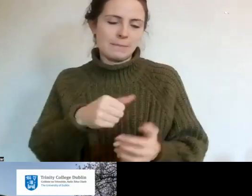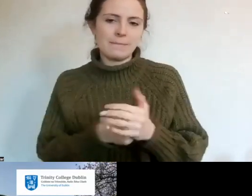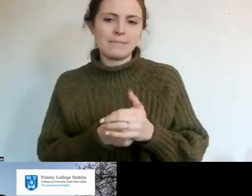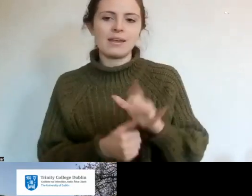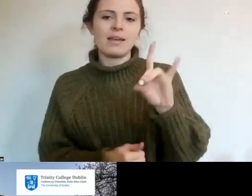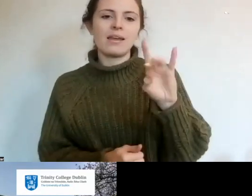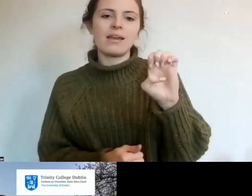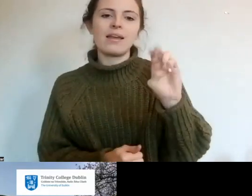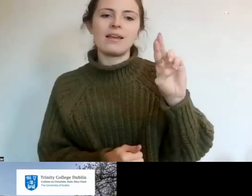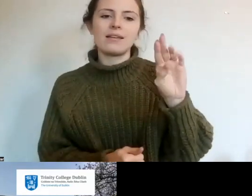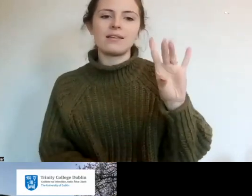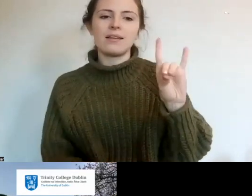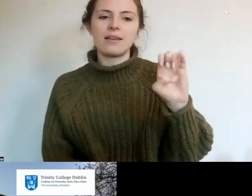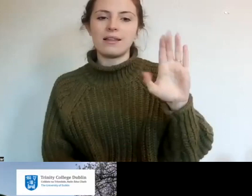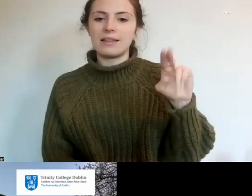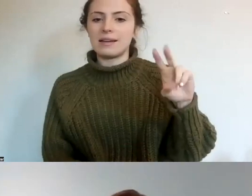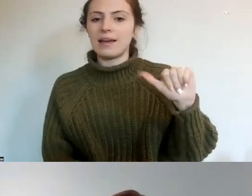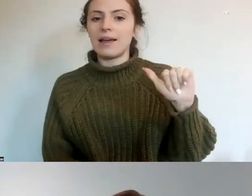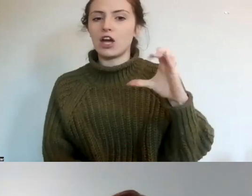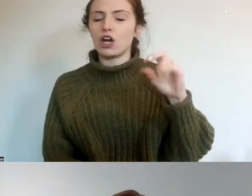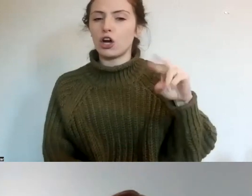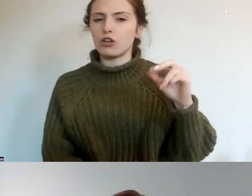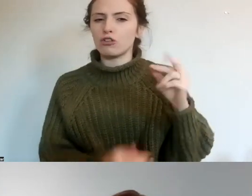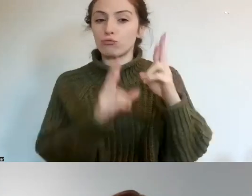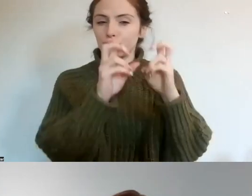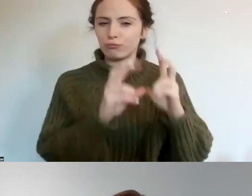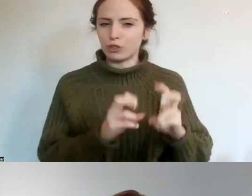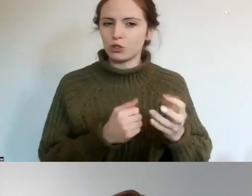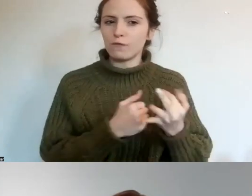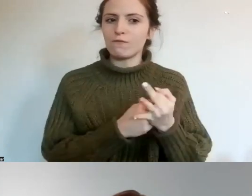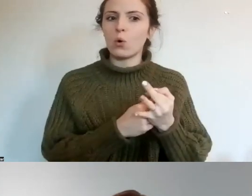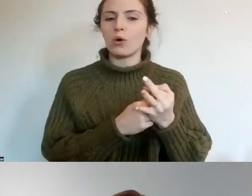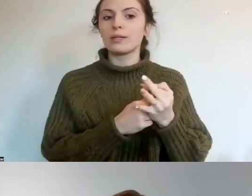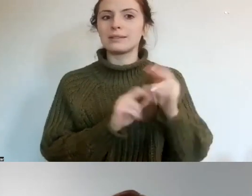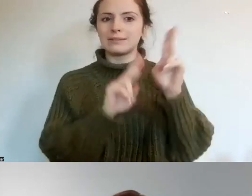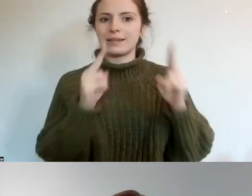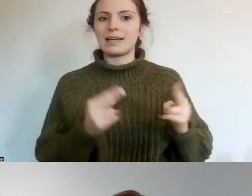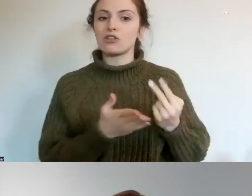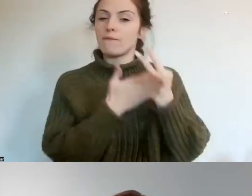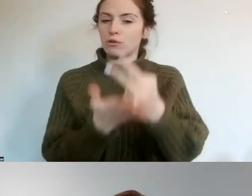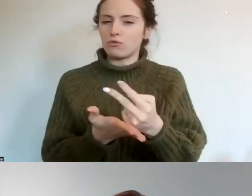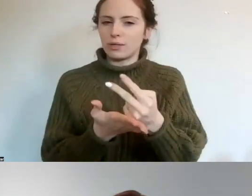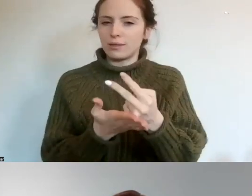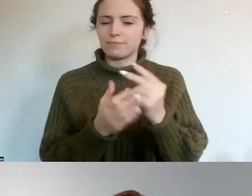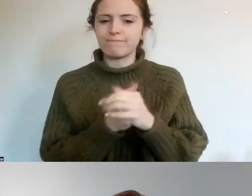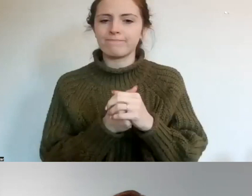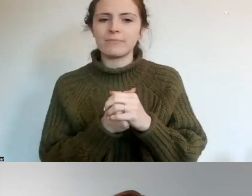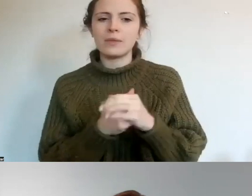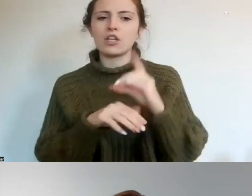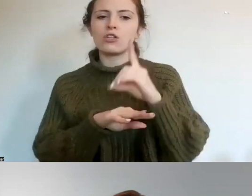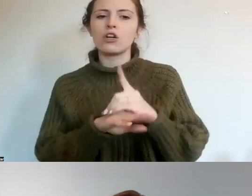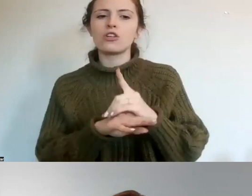the Policy and Research Officer at the National Federation of Voluntary Bodies. Dr. Sandra Fleming